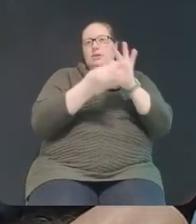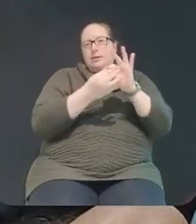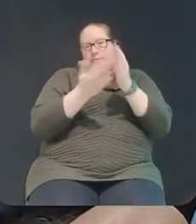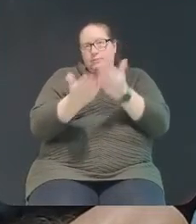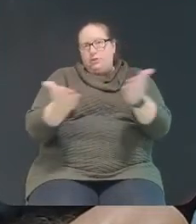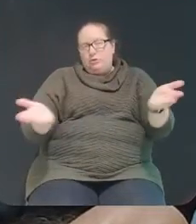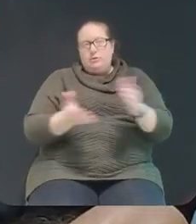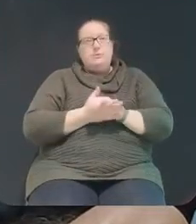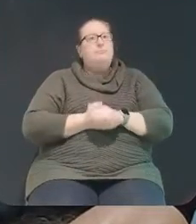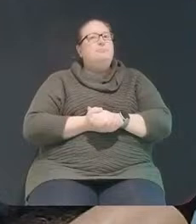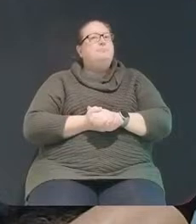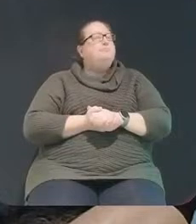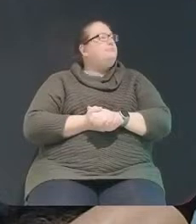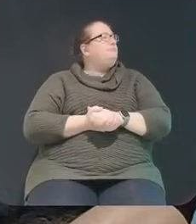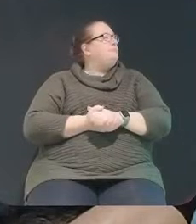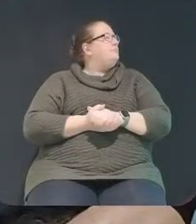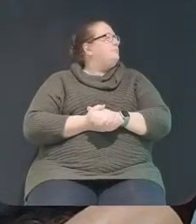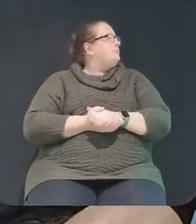materials.